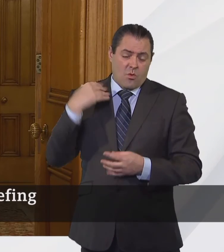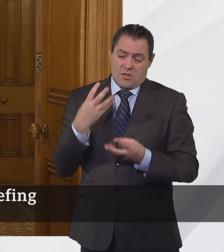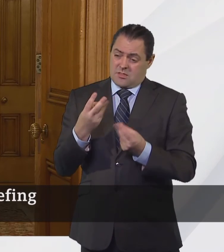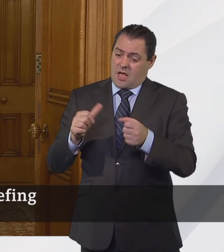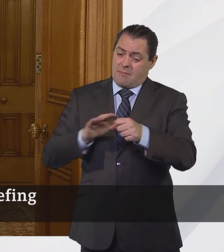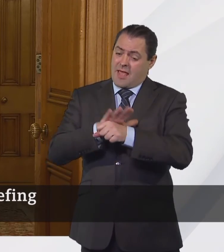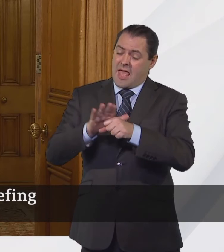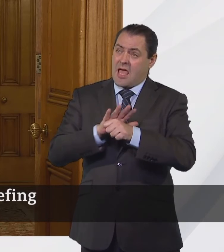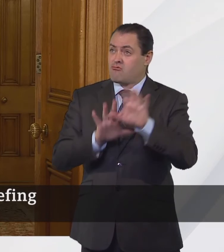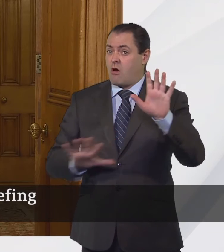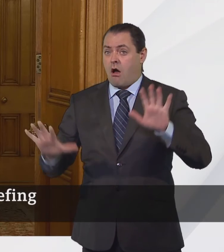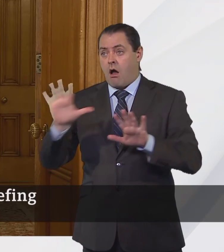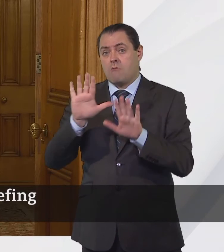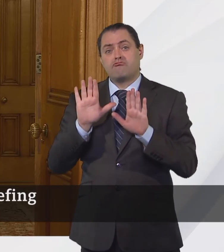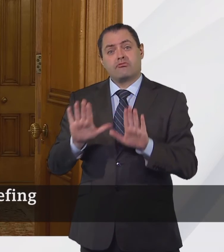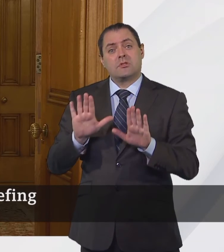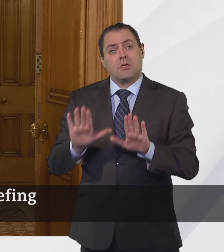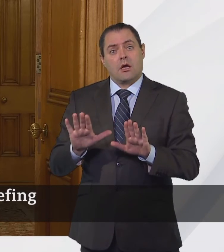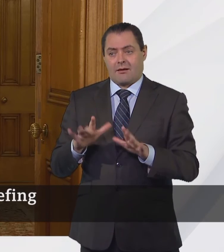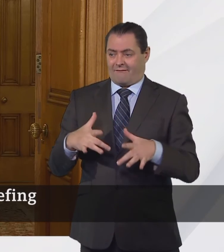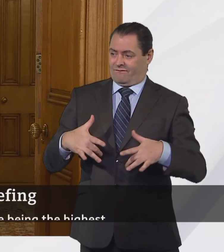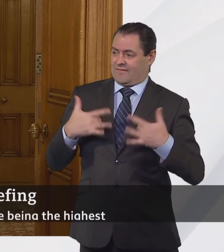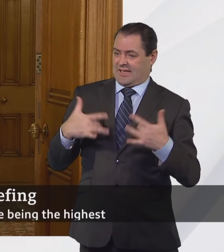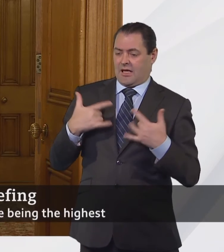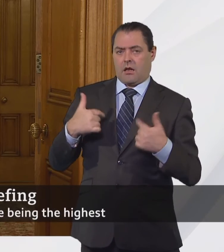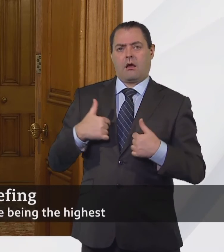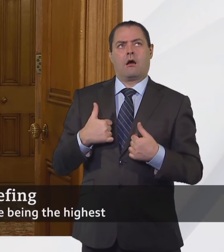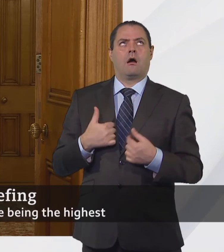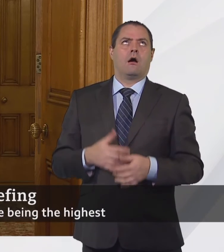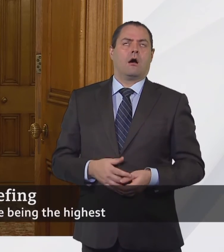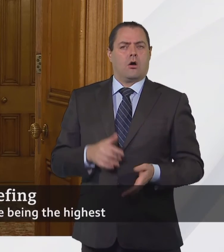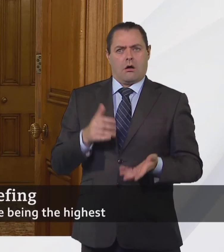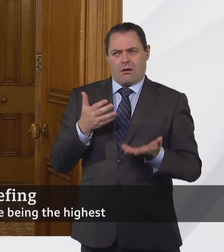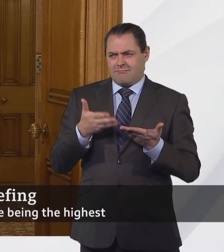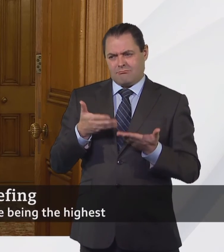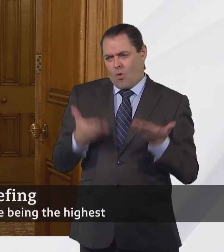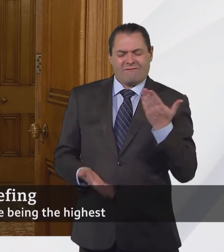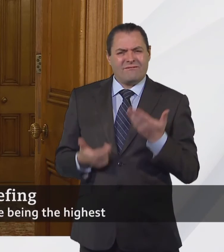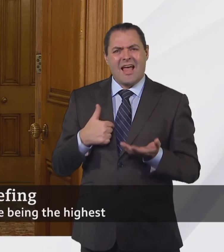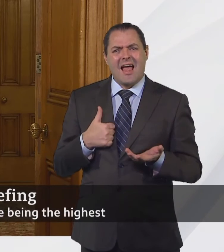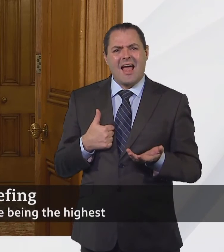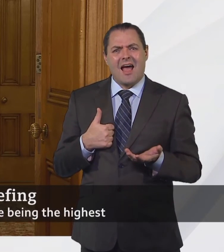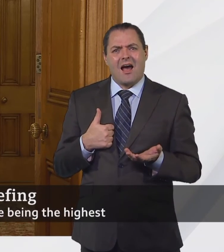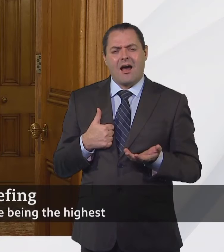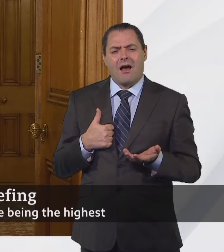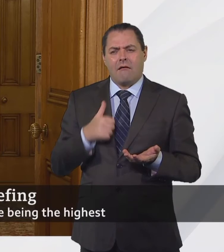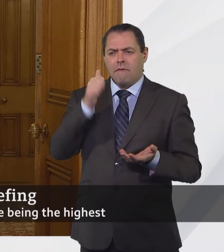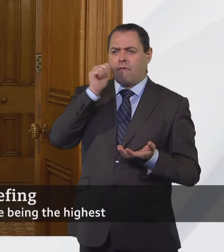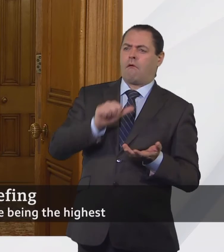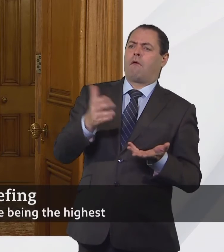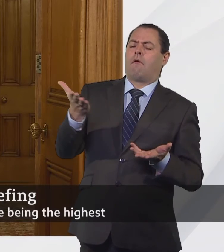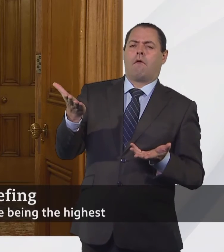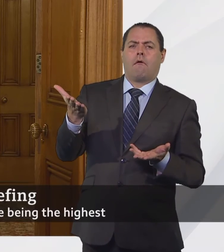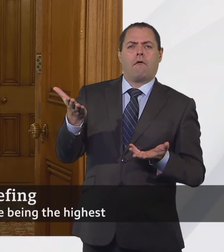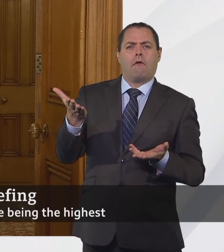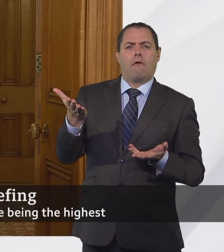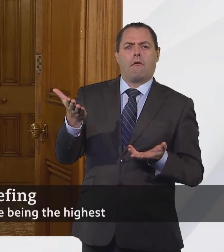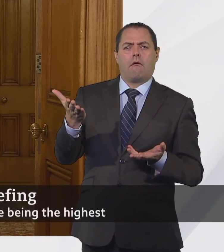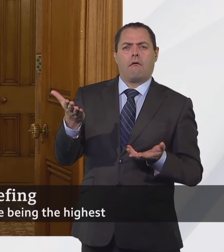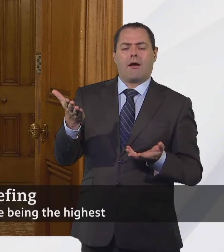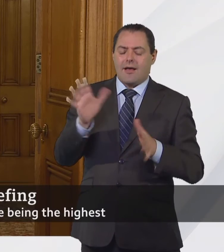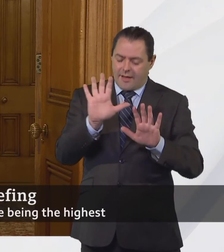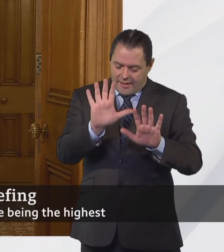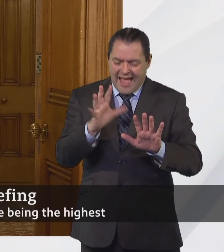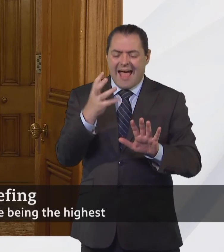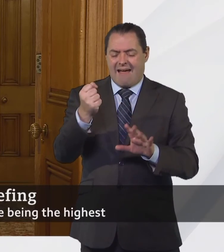that unquestionably will feel that they've unfairly been put in a high tier. There is hope. There